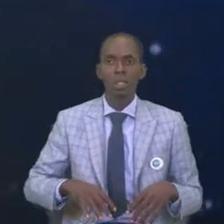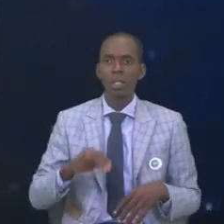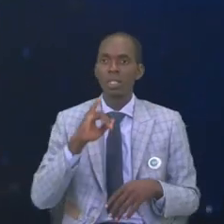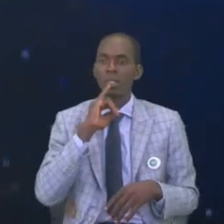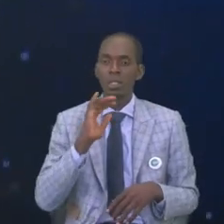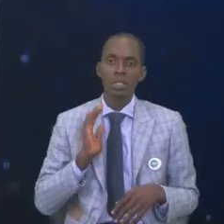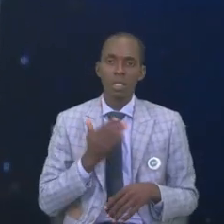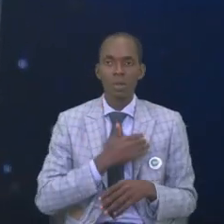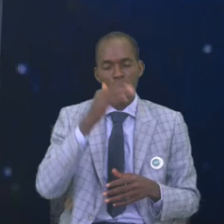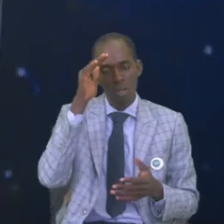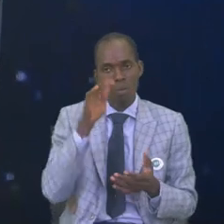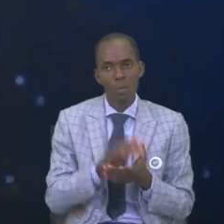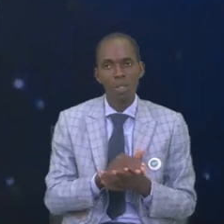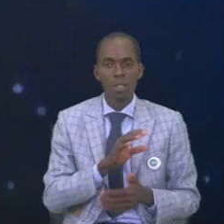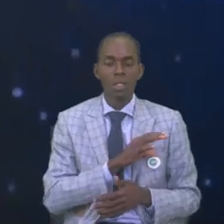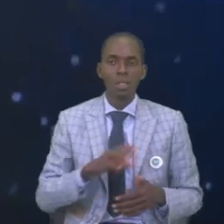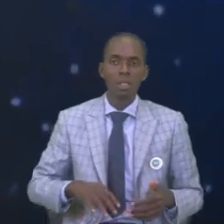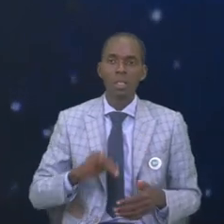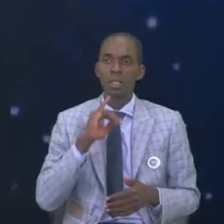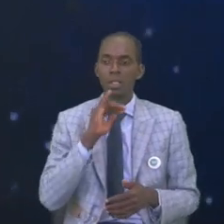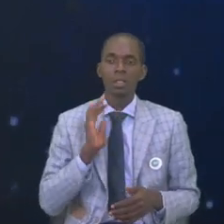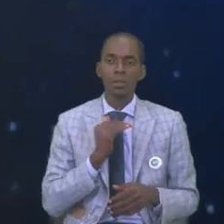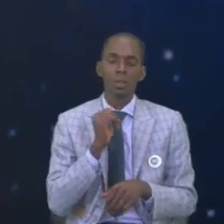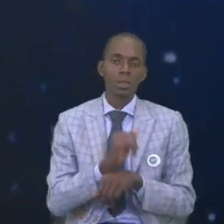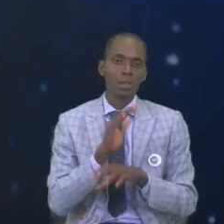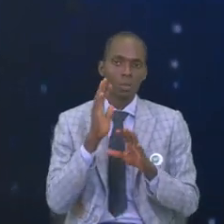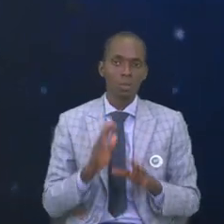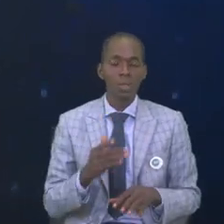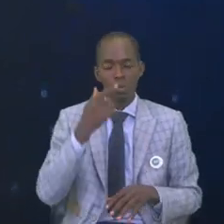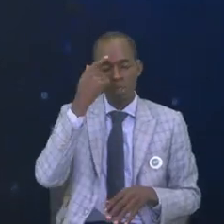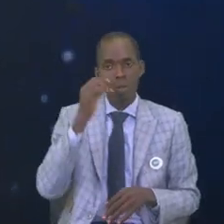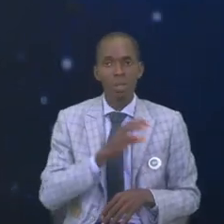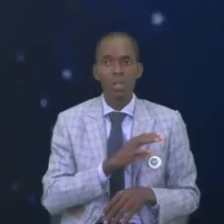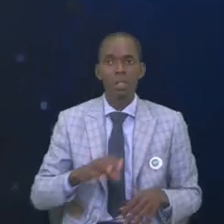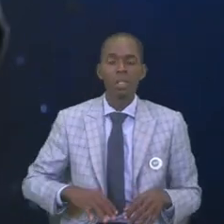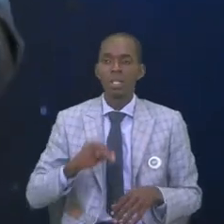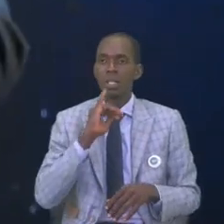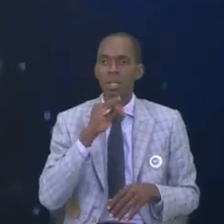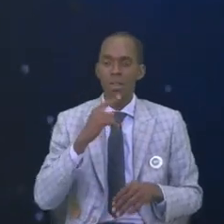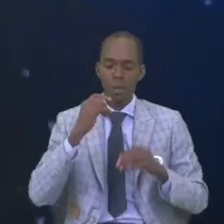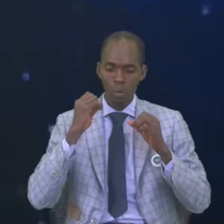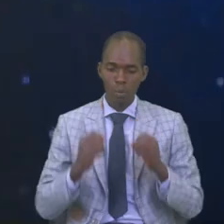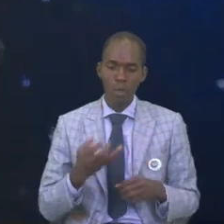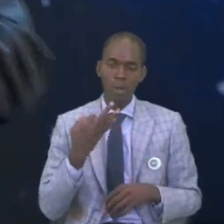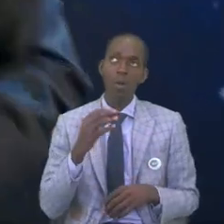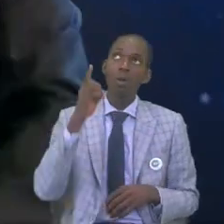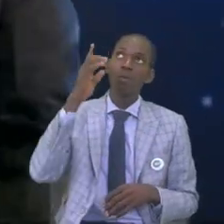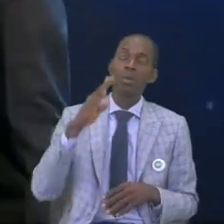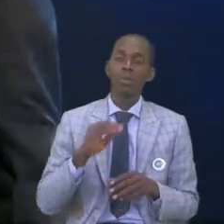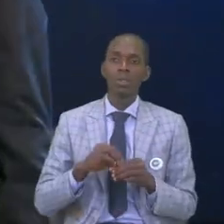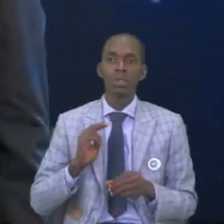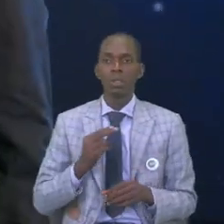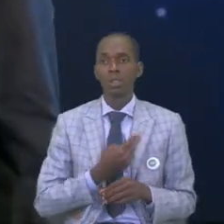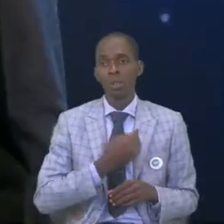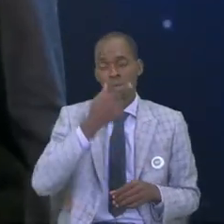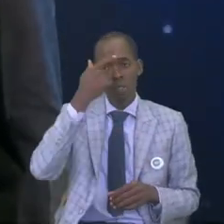Christ is our overcomer. He's the overcomer for us. And because Christ is the power of God in us. And because Christ